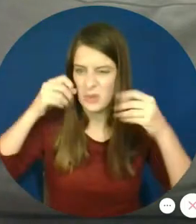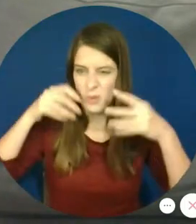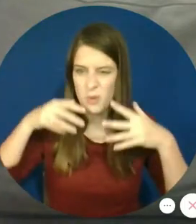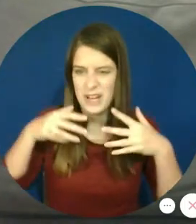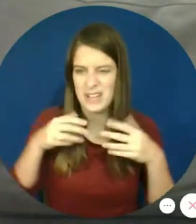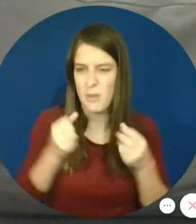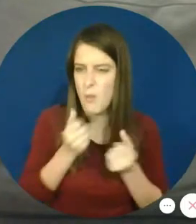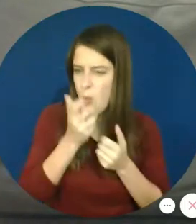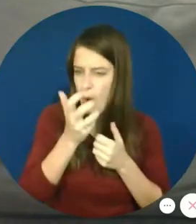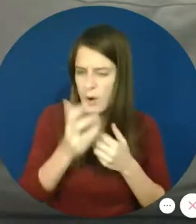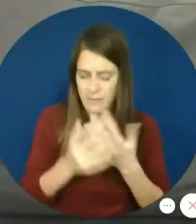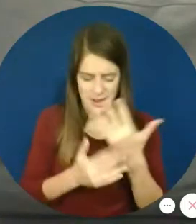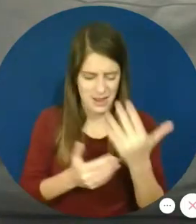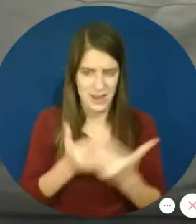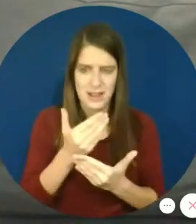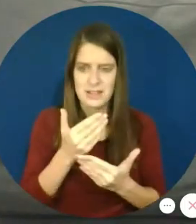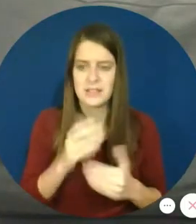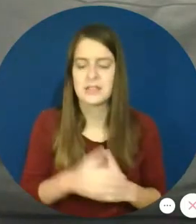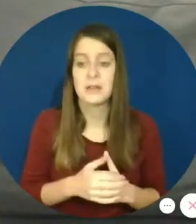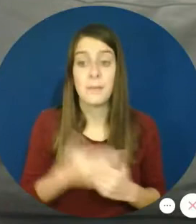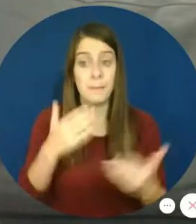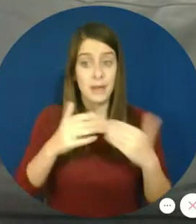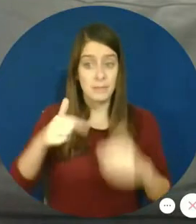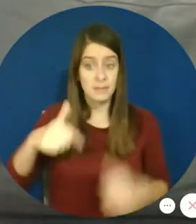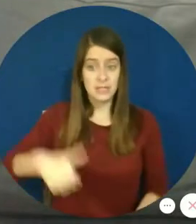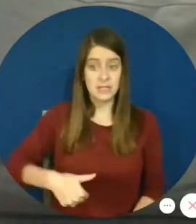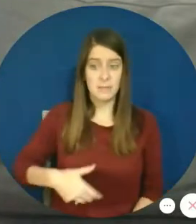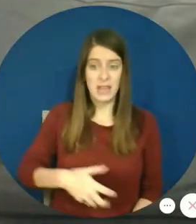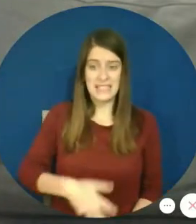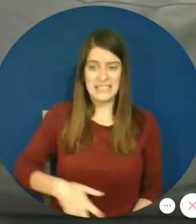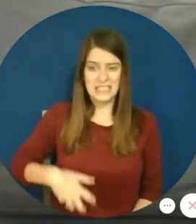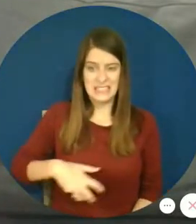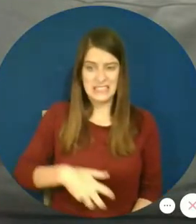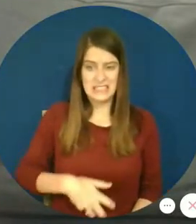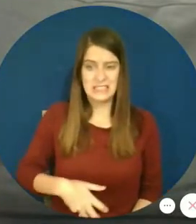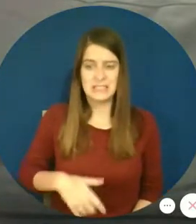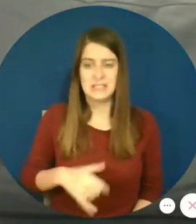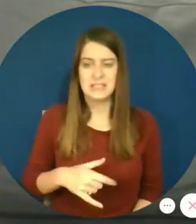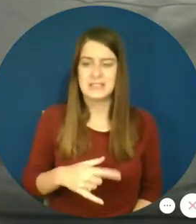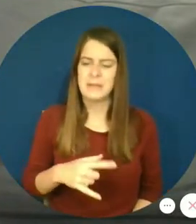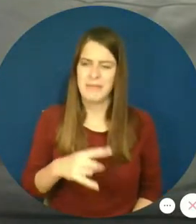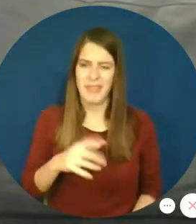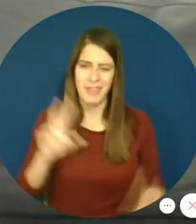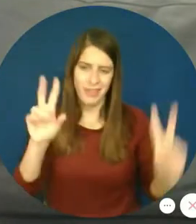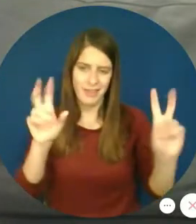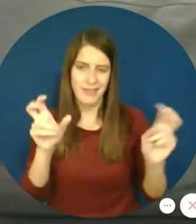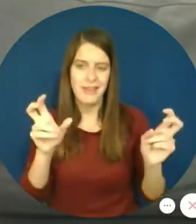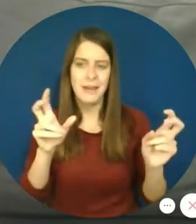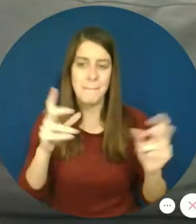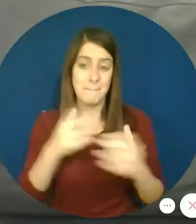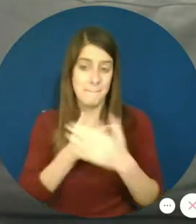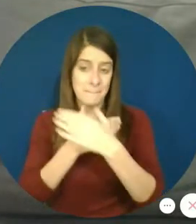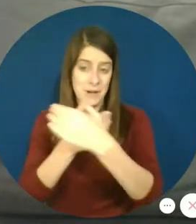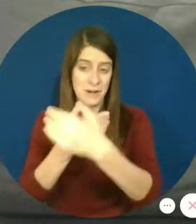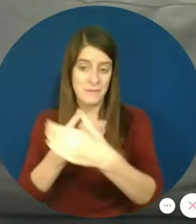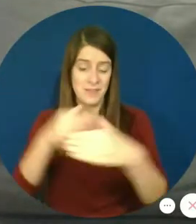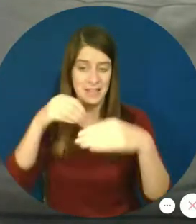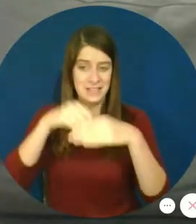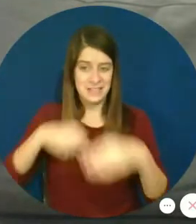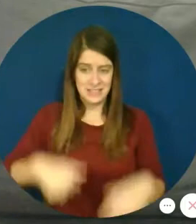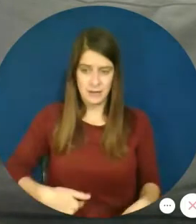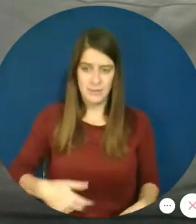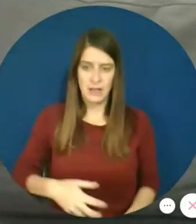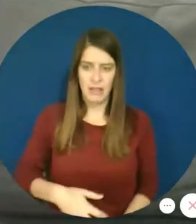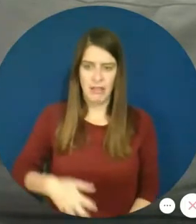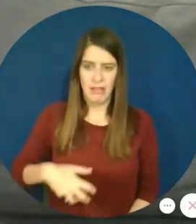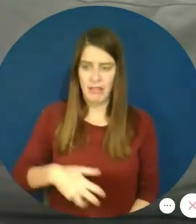warm. We might feel it in our stomachs. People talk about having butterflies in their stomachs, feeling kind of like an upset stomach,